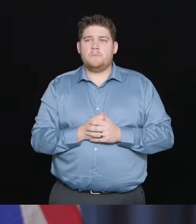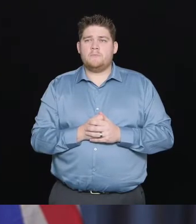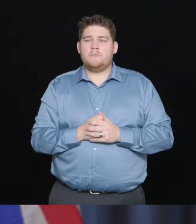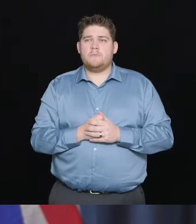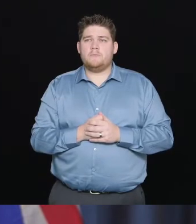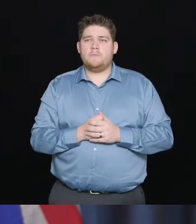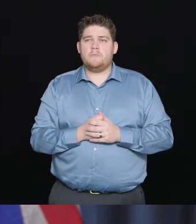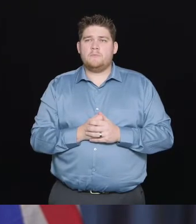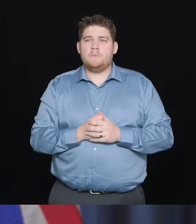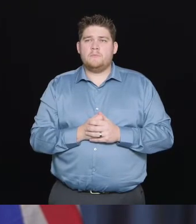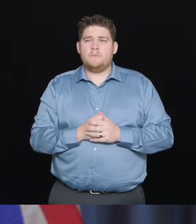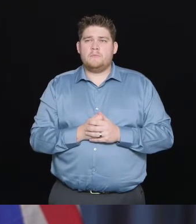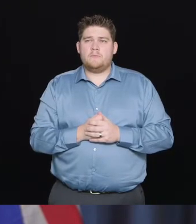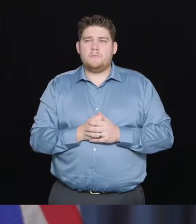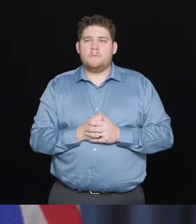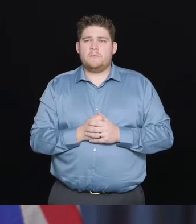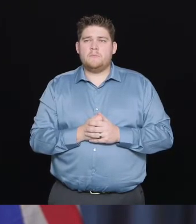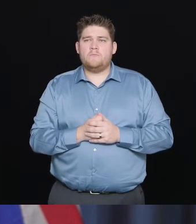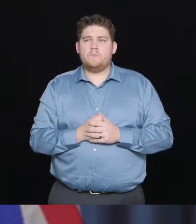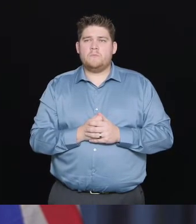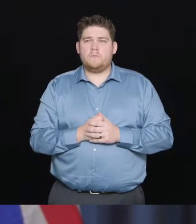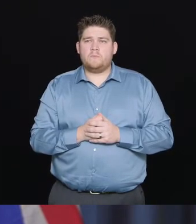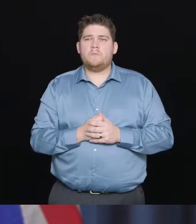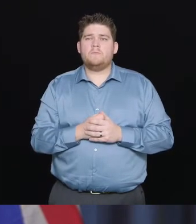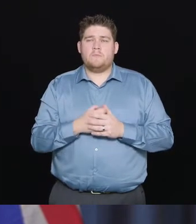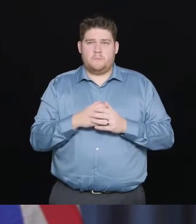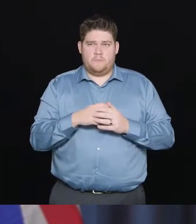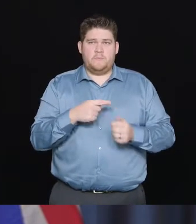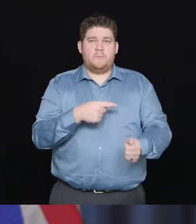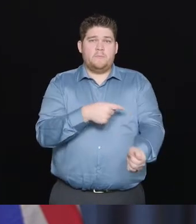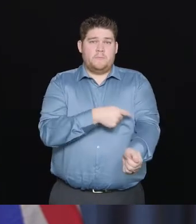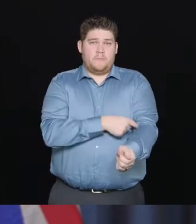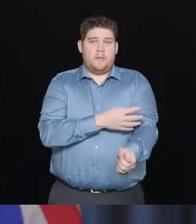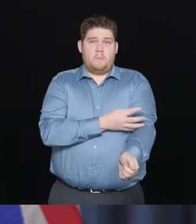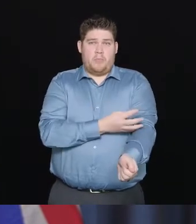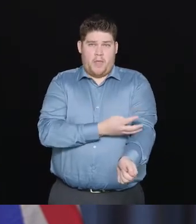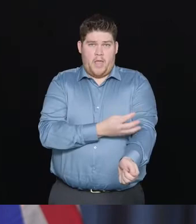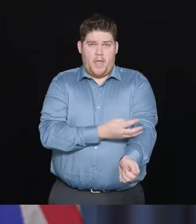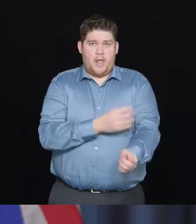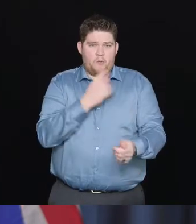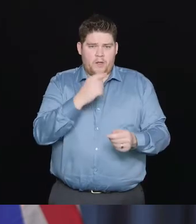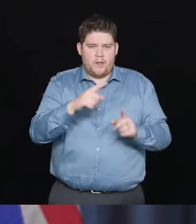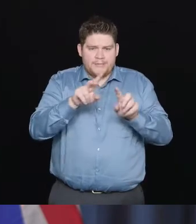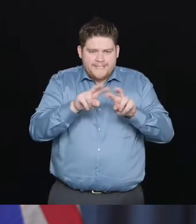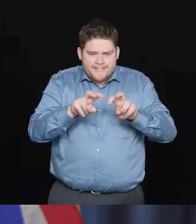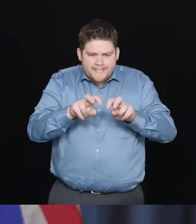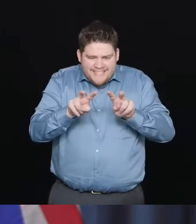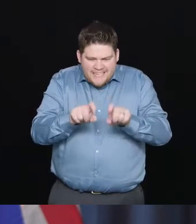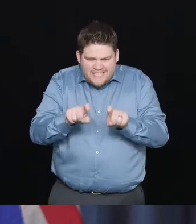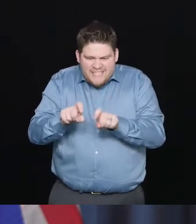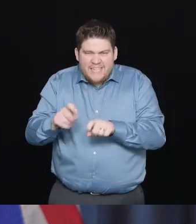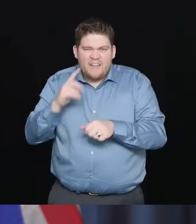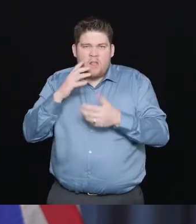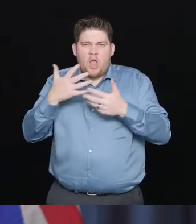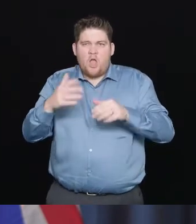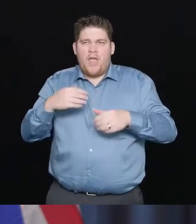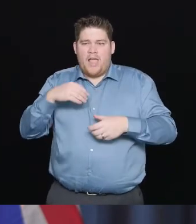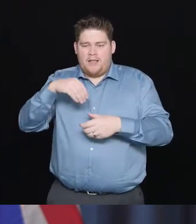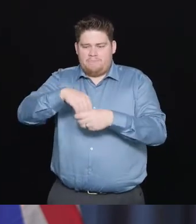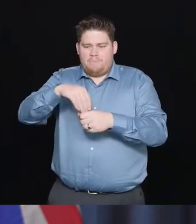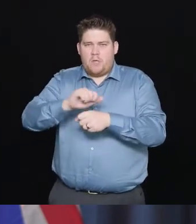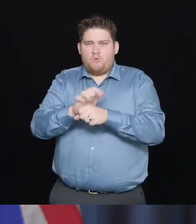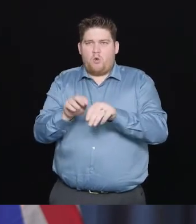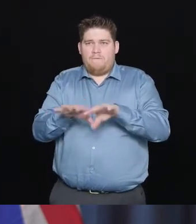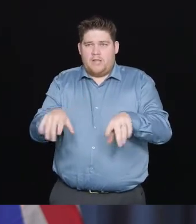in 3 months, 6 months, once we have an antibody test, and see what proportion of the population has actually had